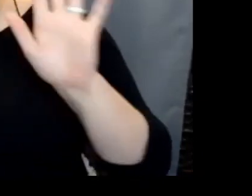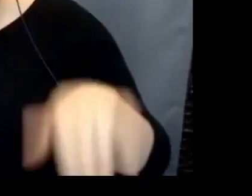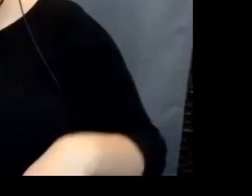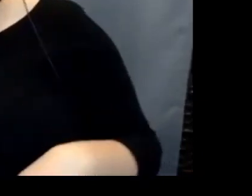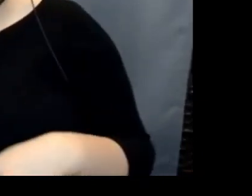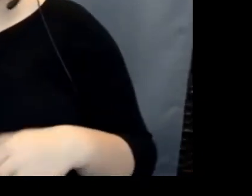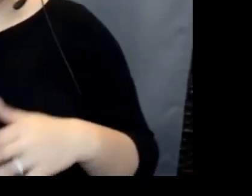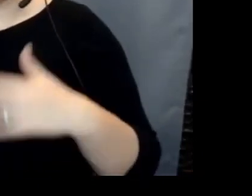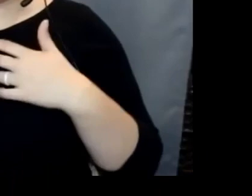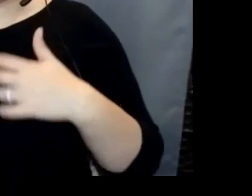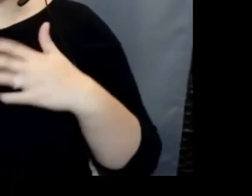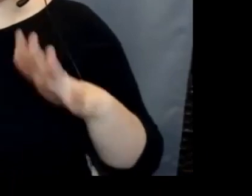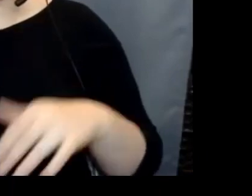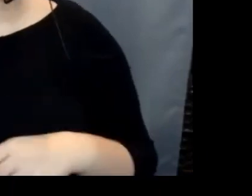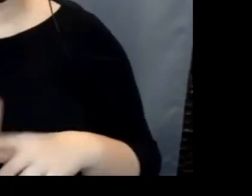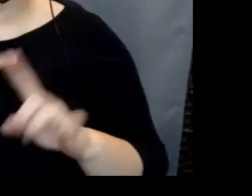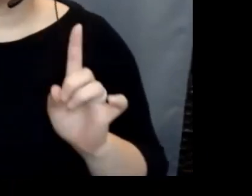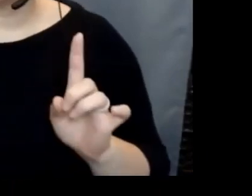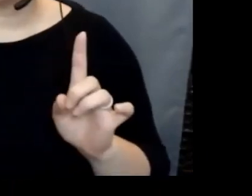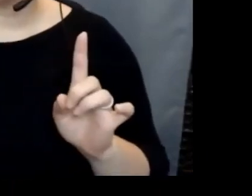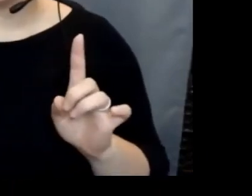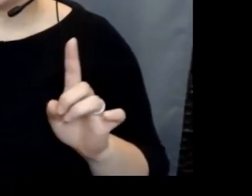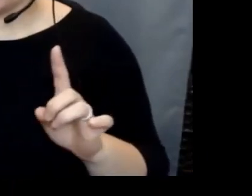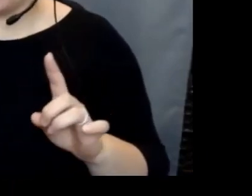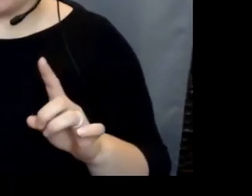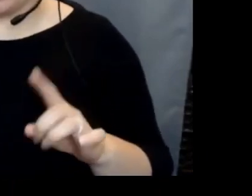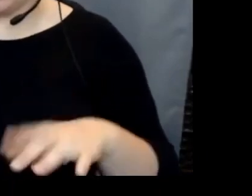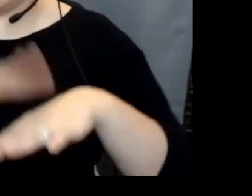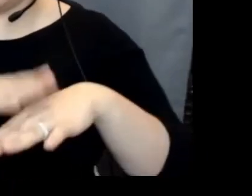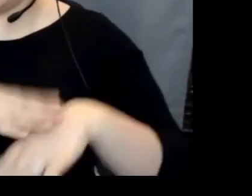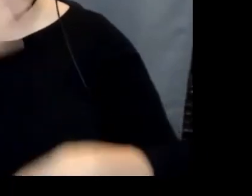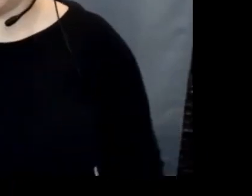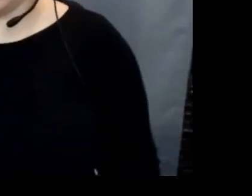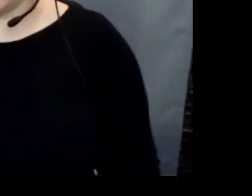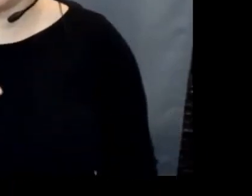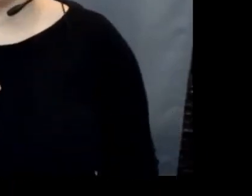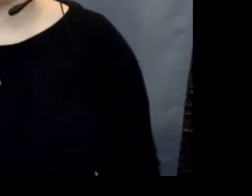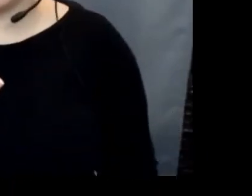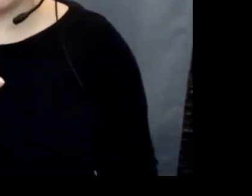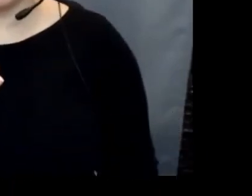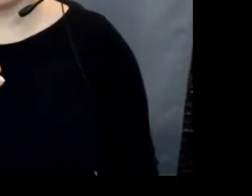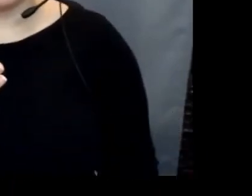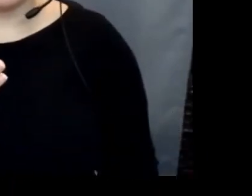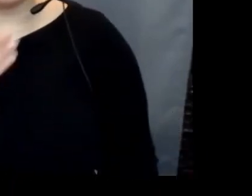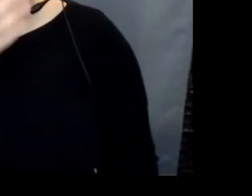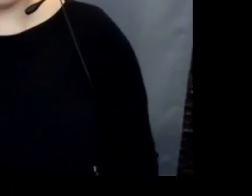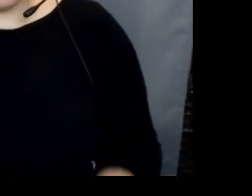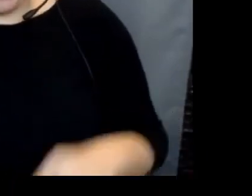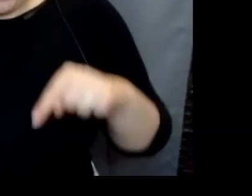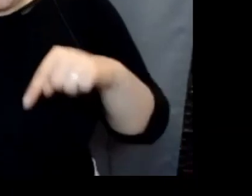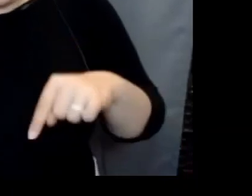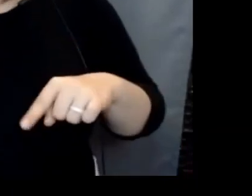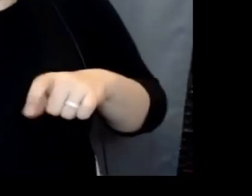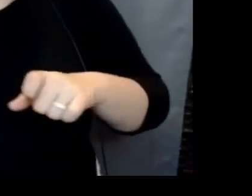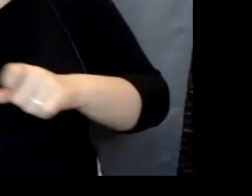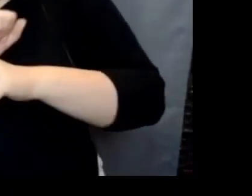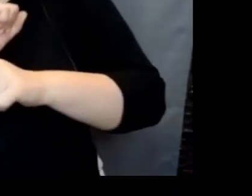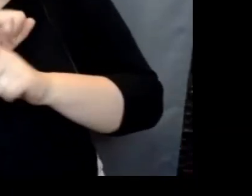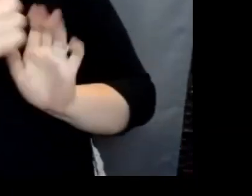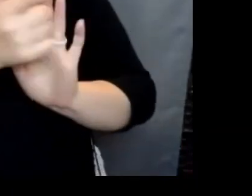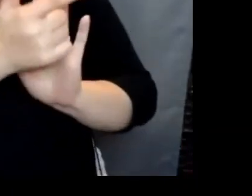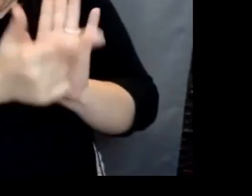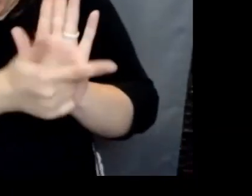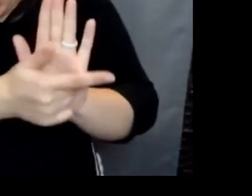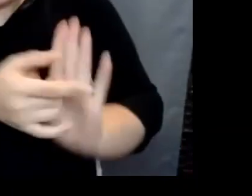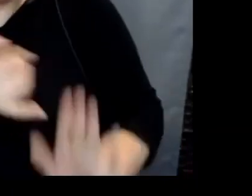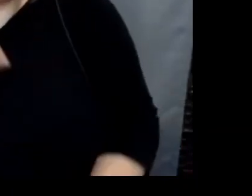no problem whatsoever. One thing that we will tell people, though, is that because this is actual law, even